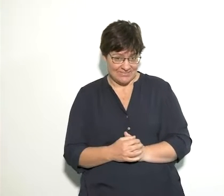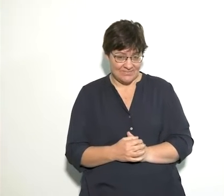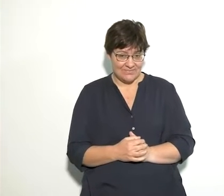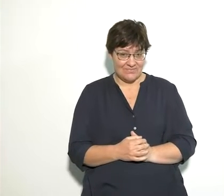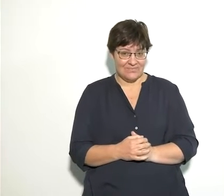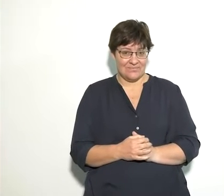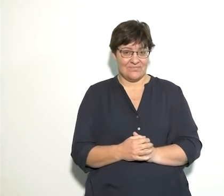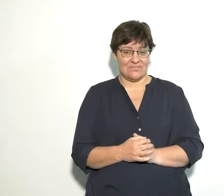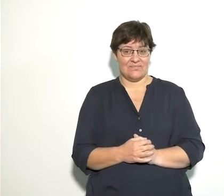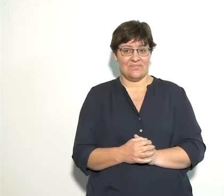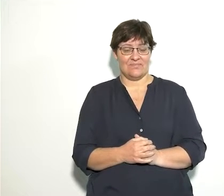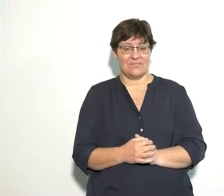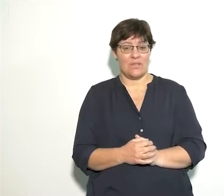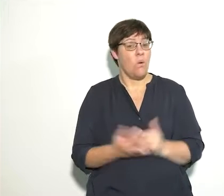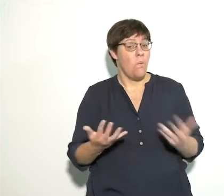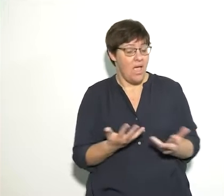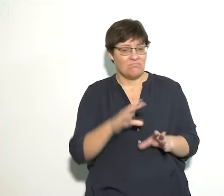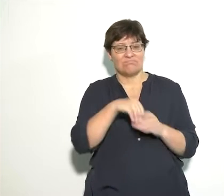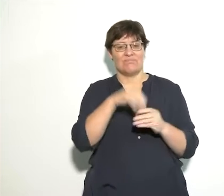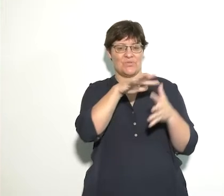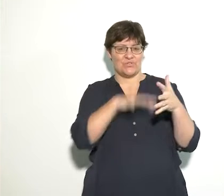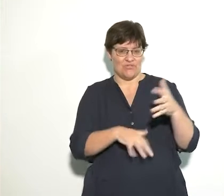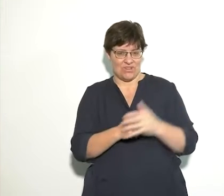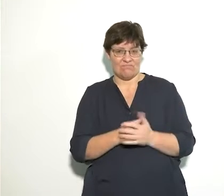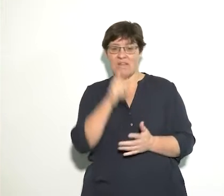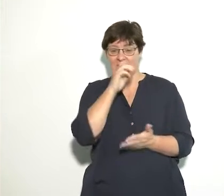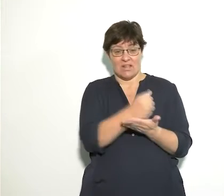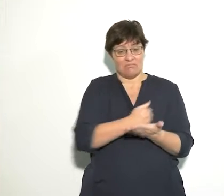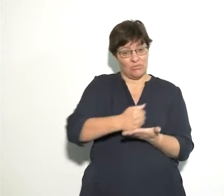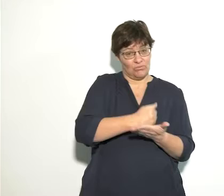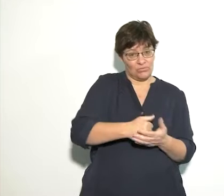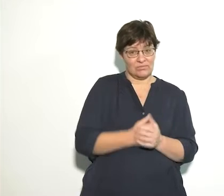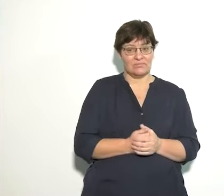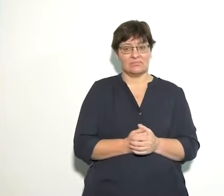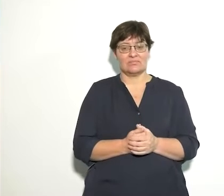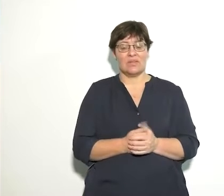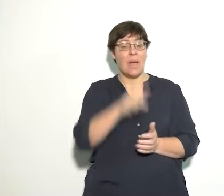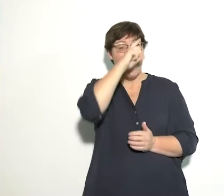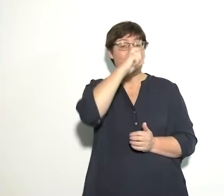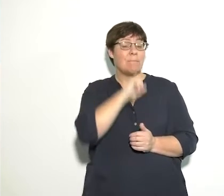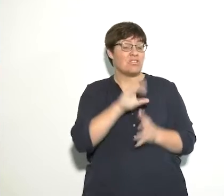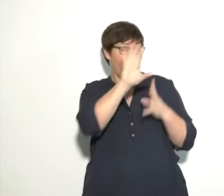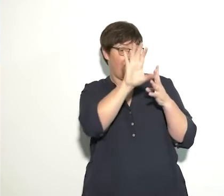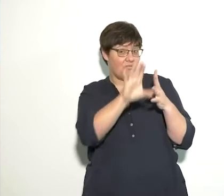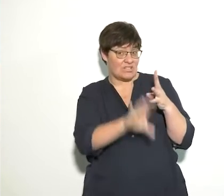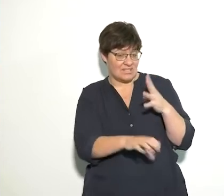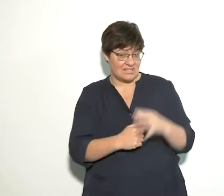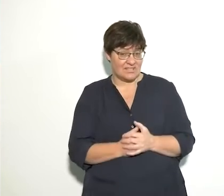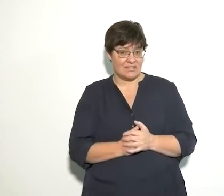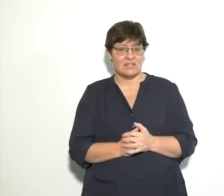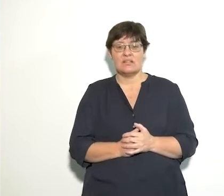in the story. You will also need some print, some pictures of the characters